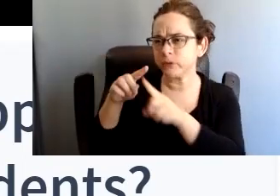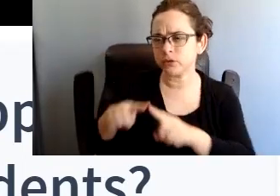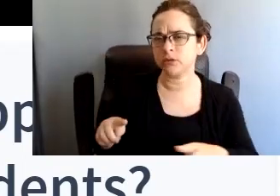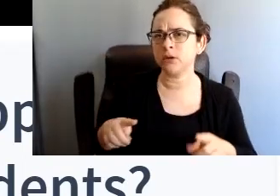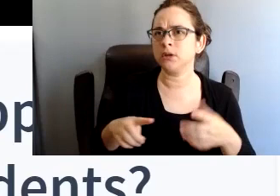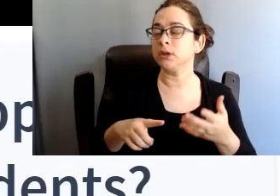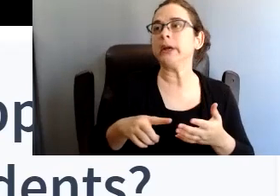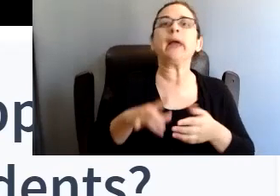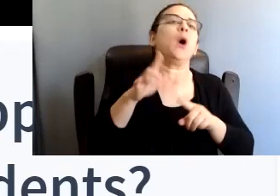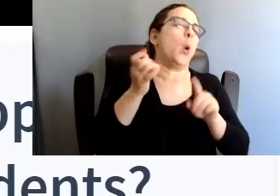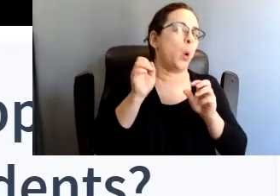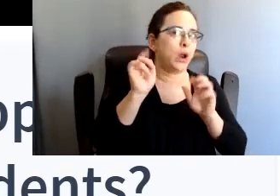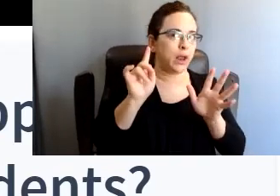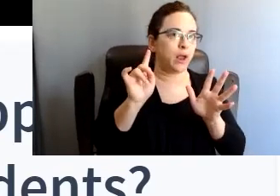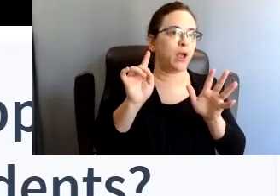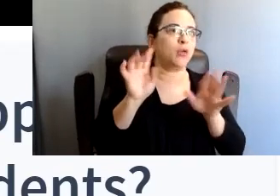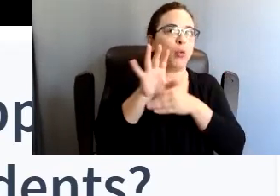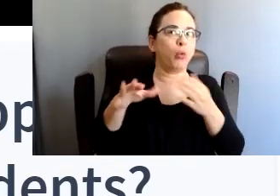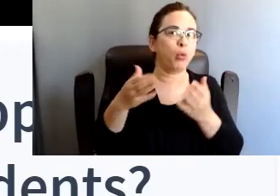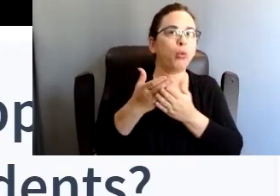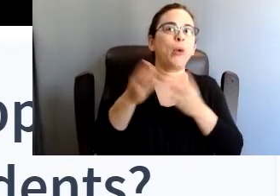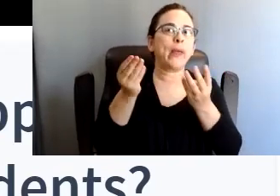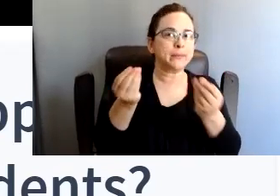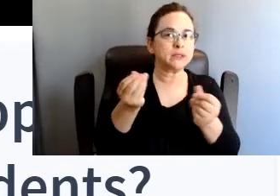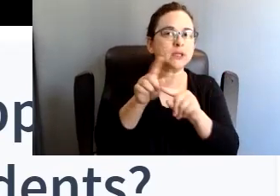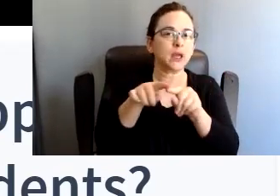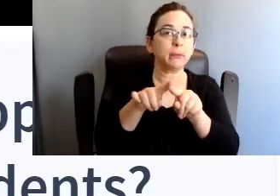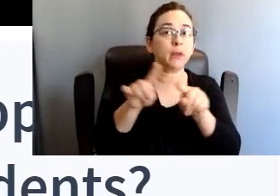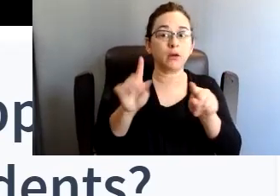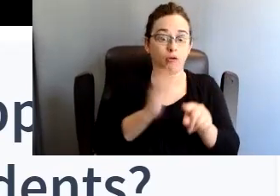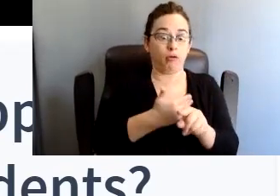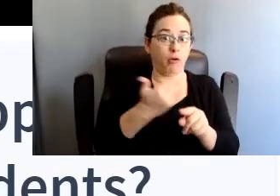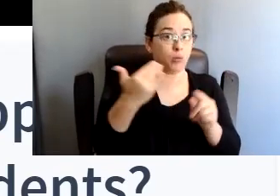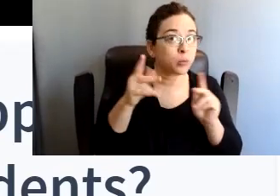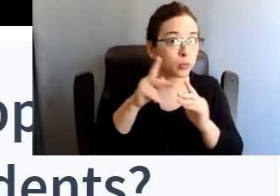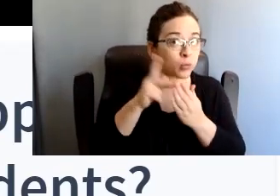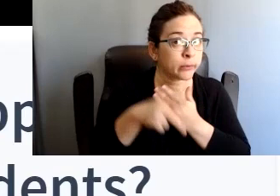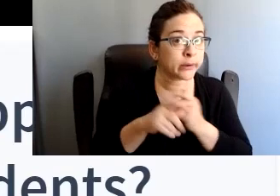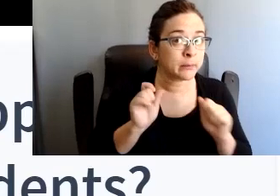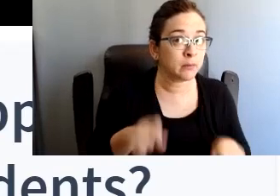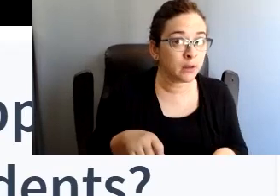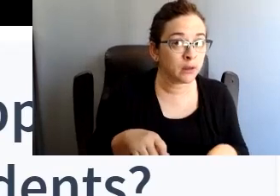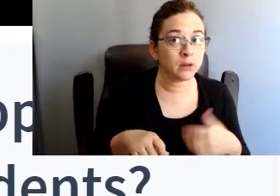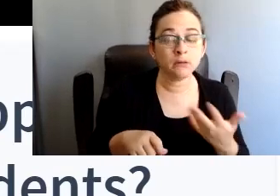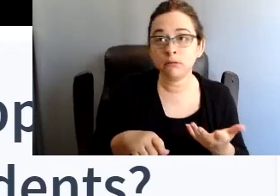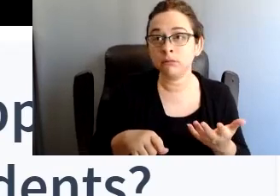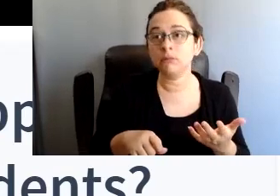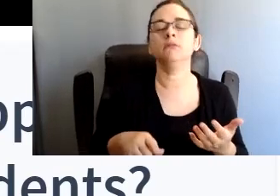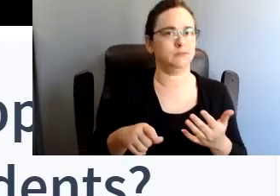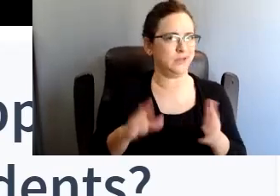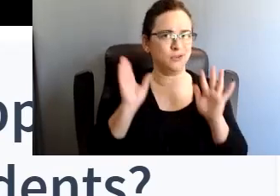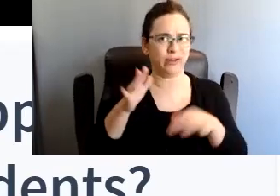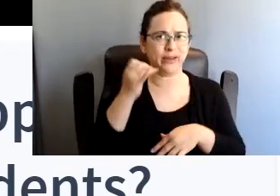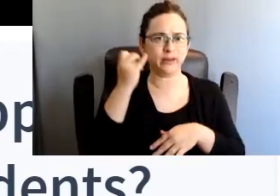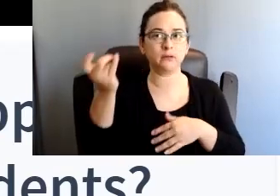our program to do this and see if it works? So I think that's a great idea. Yeah. Any other thoughts?